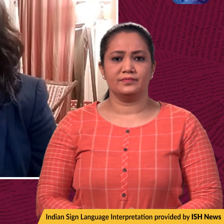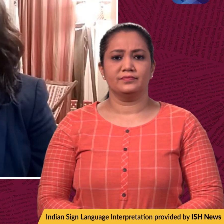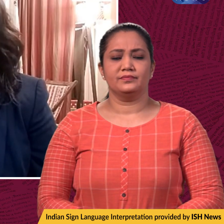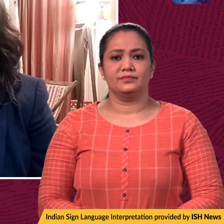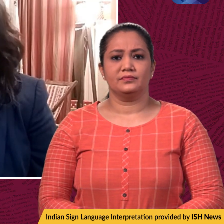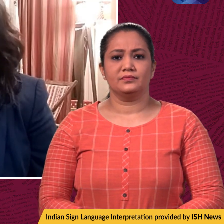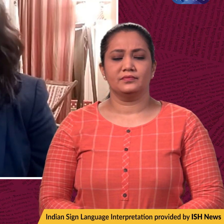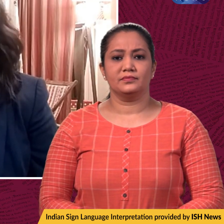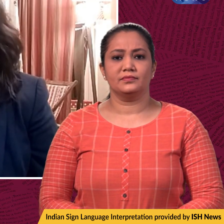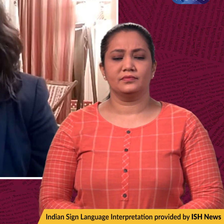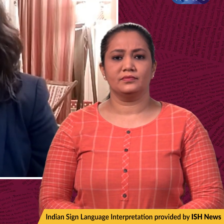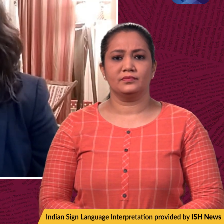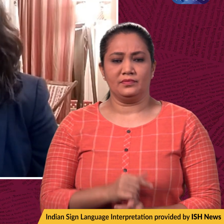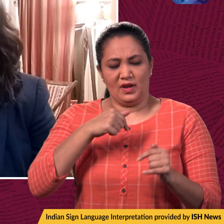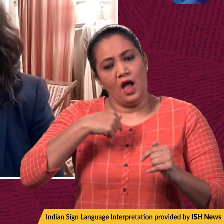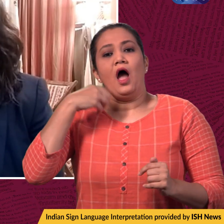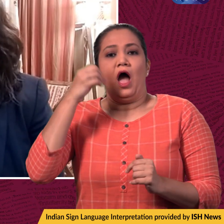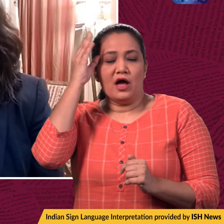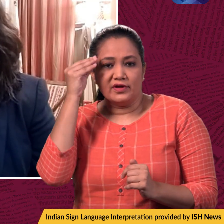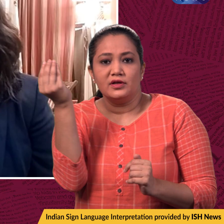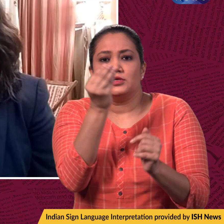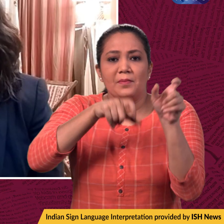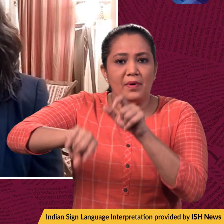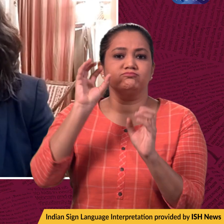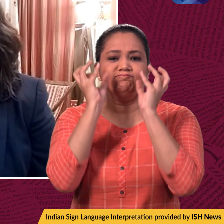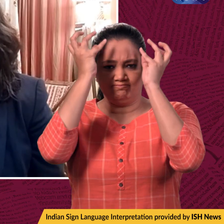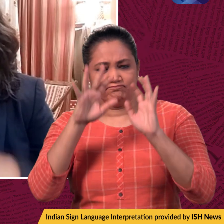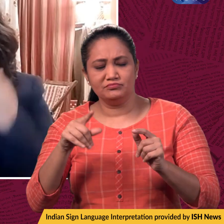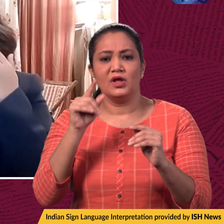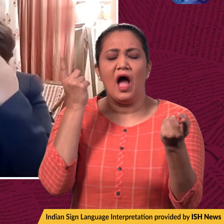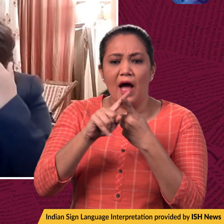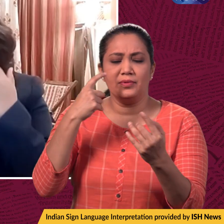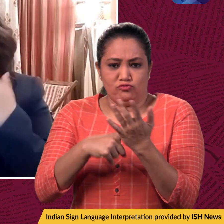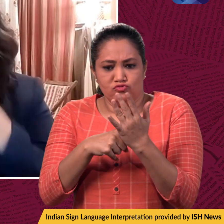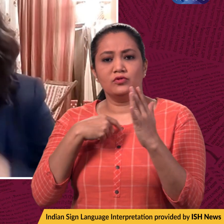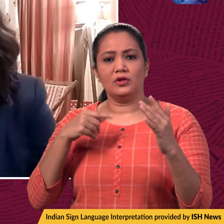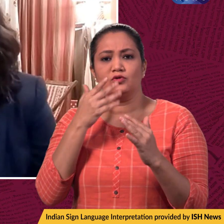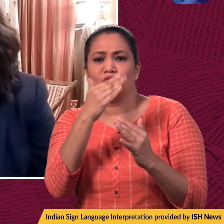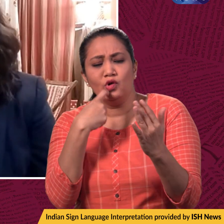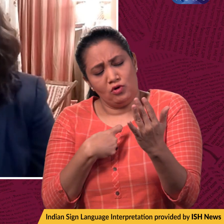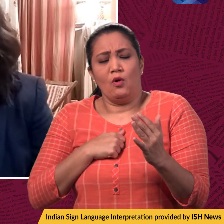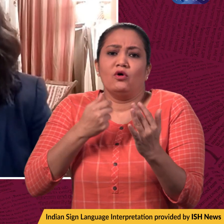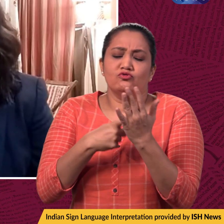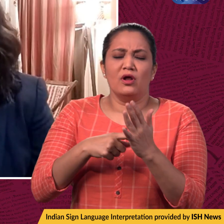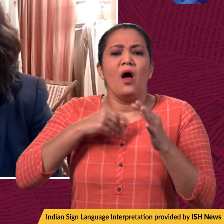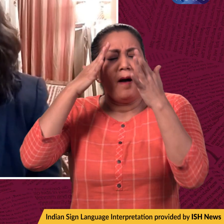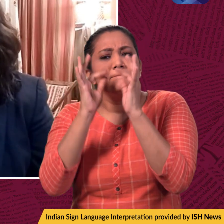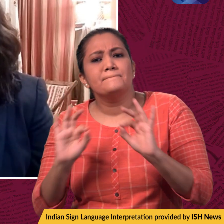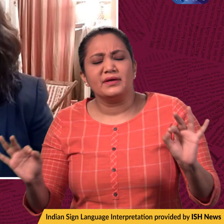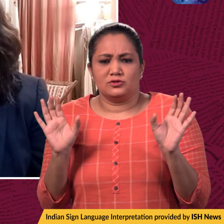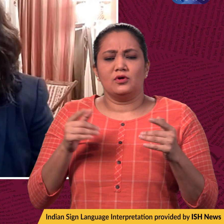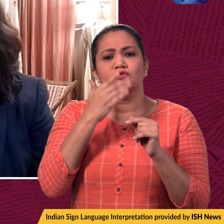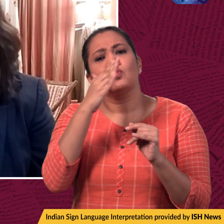has also said, and I quote, "We are aware that some people are upset about one of the policies of our school. We are a peace-loving